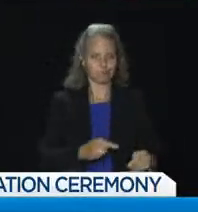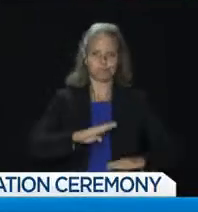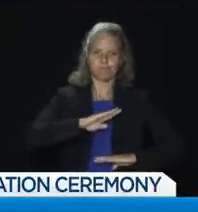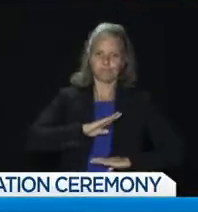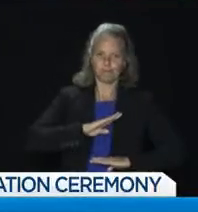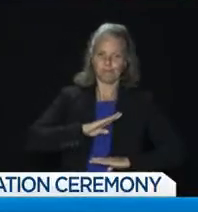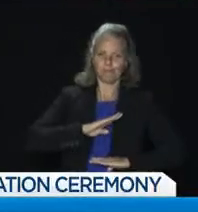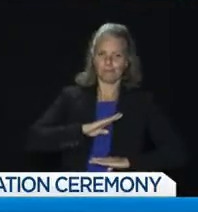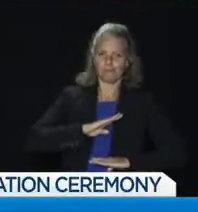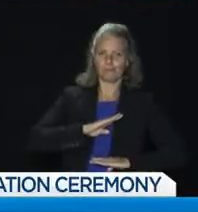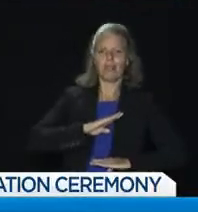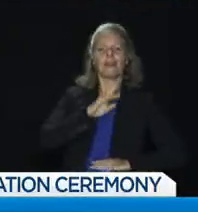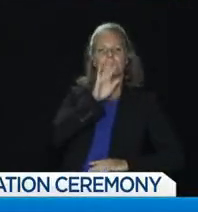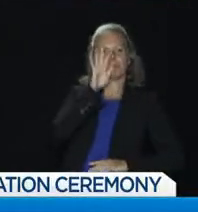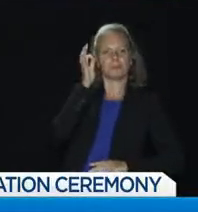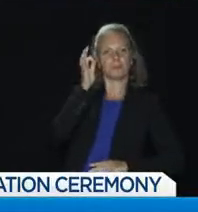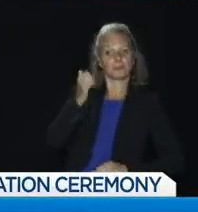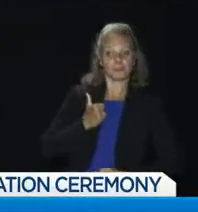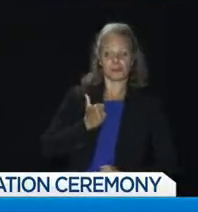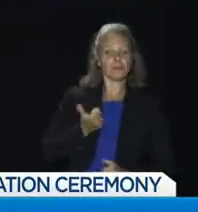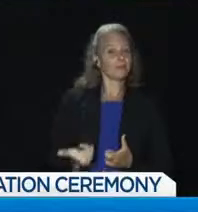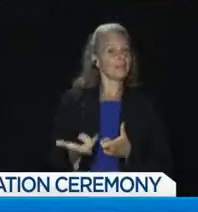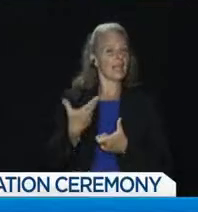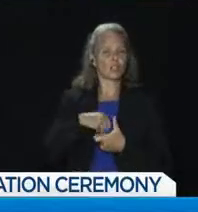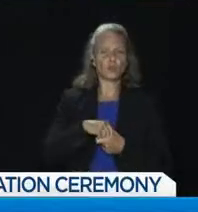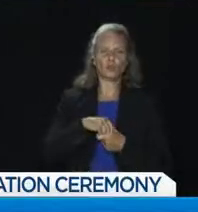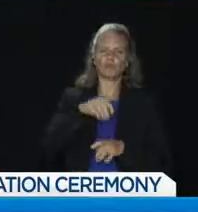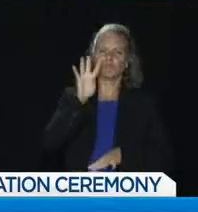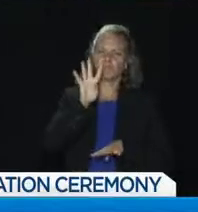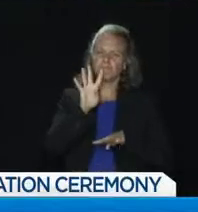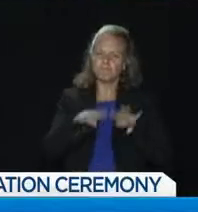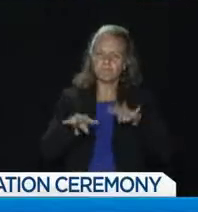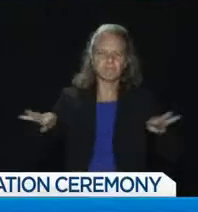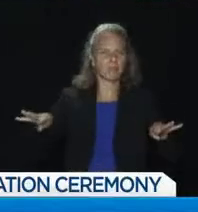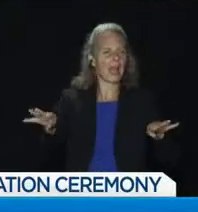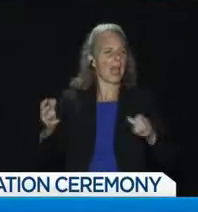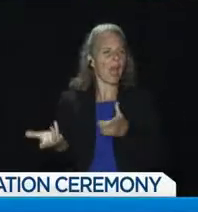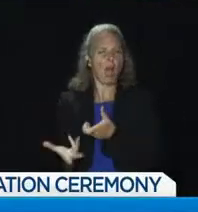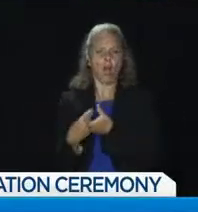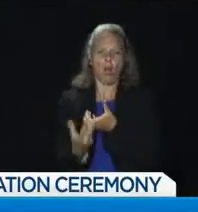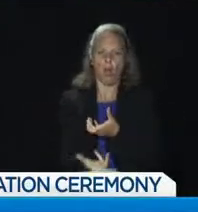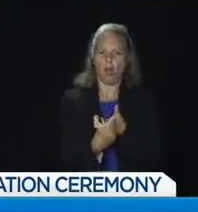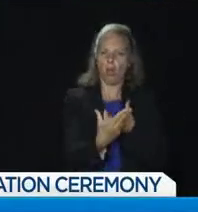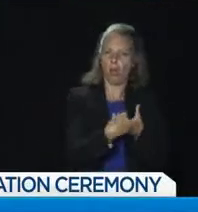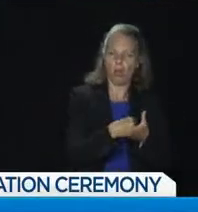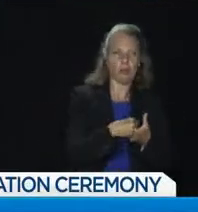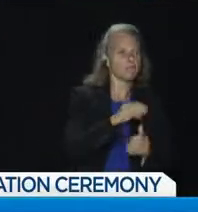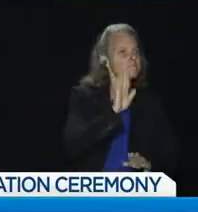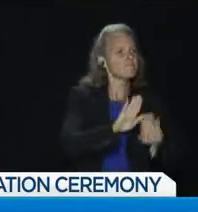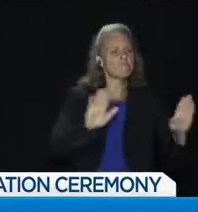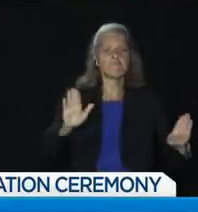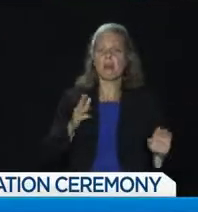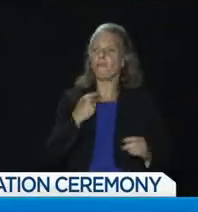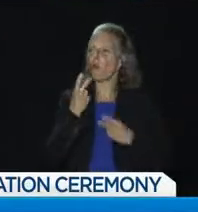inclusion. A place where everyone is respected and where everyone can